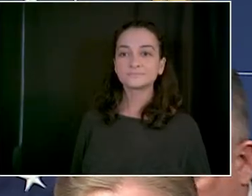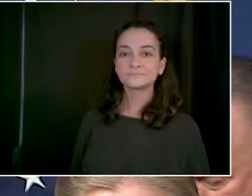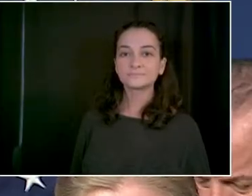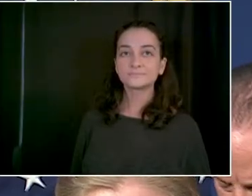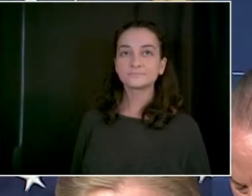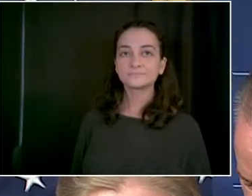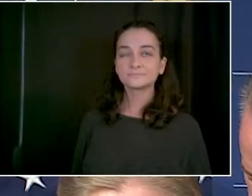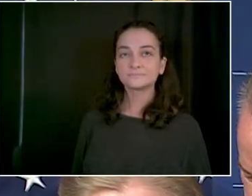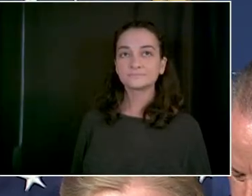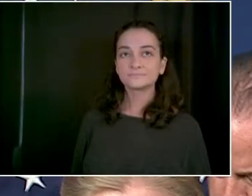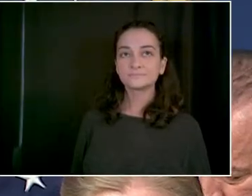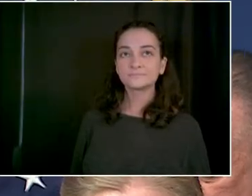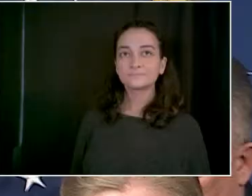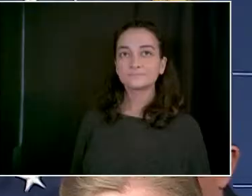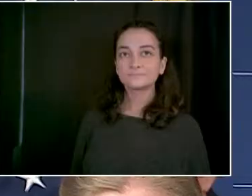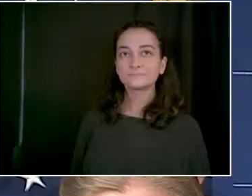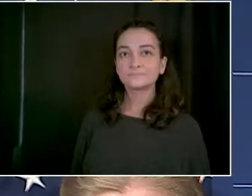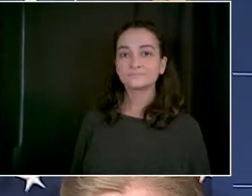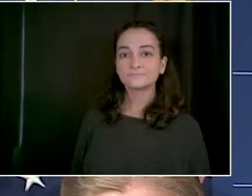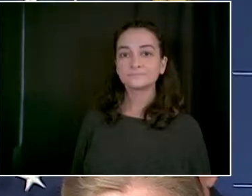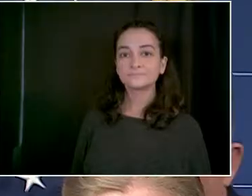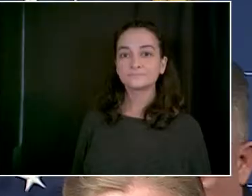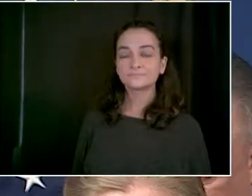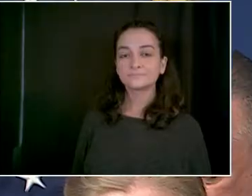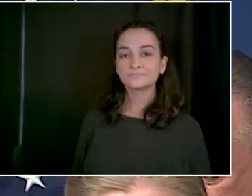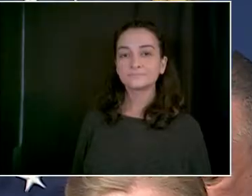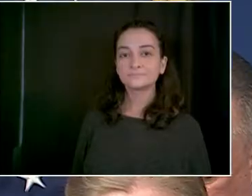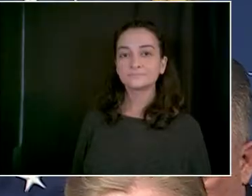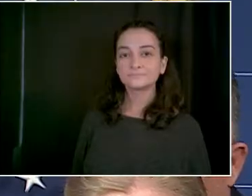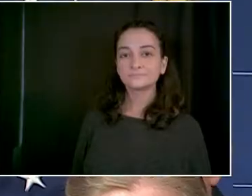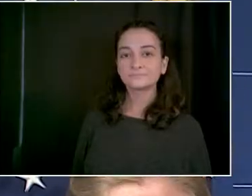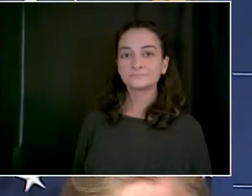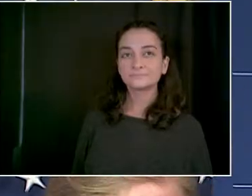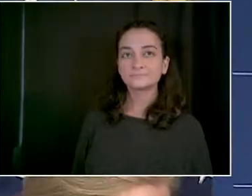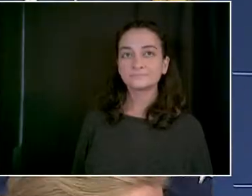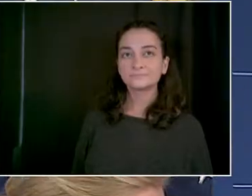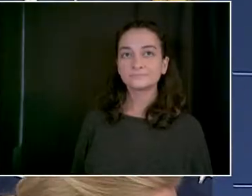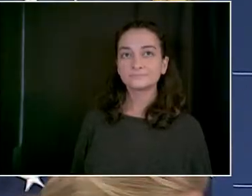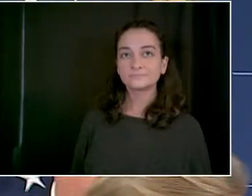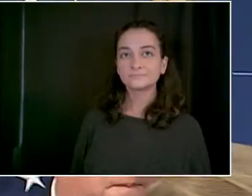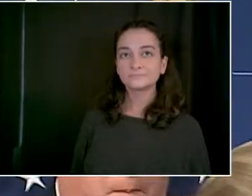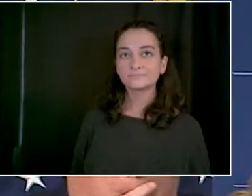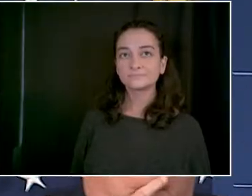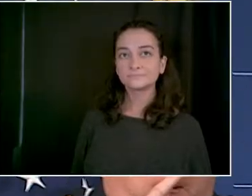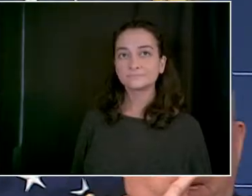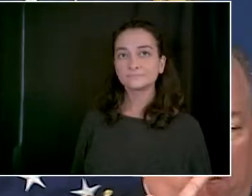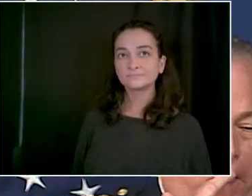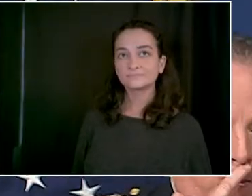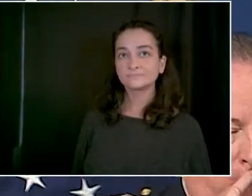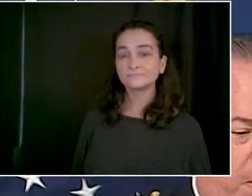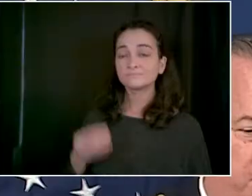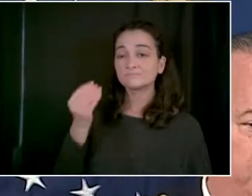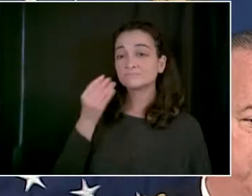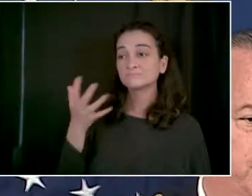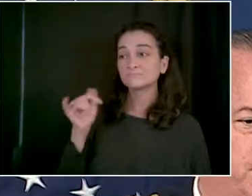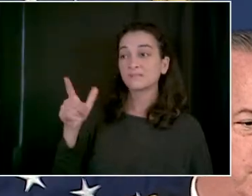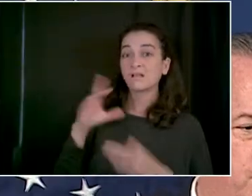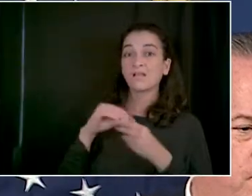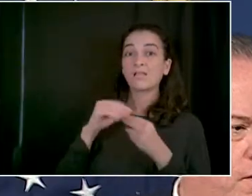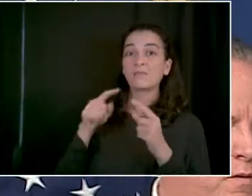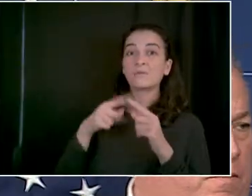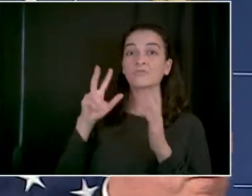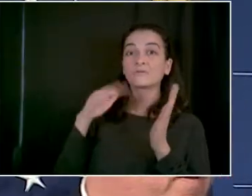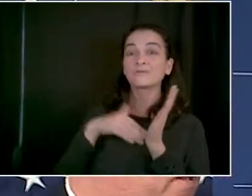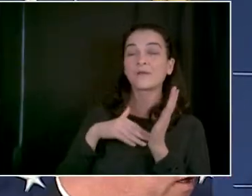brought up, those sites are closed also. We've closed a substantial number of those sites, Commissioner. Yeah, maybe I'll just let